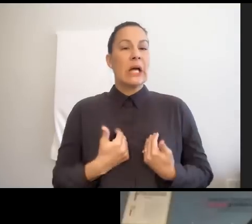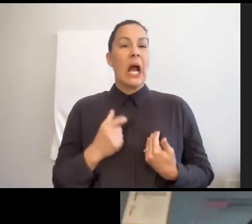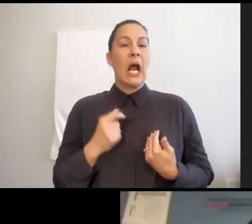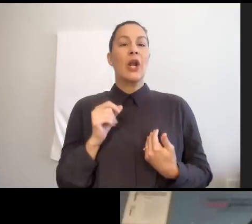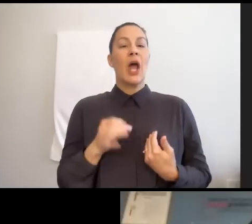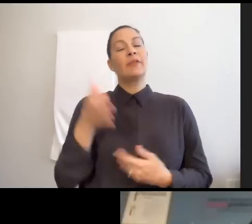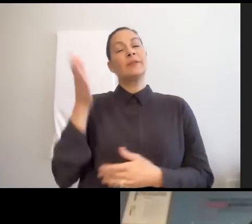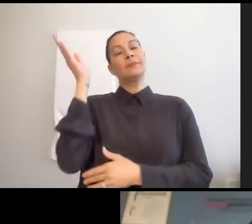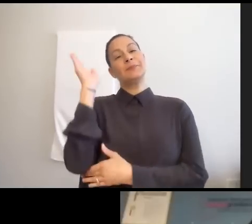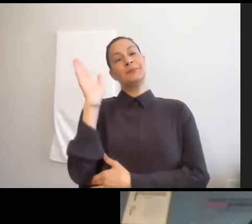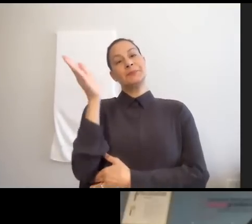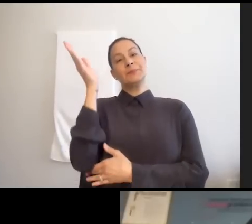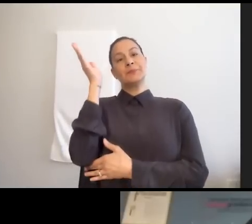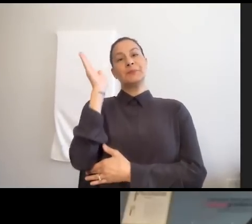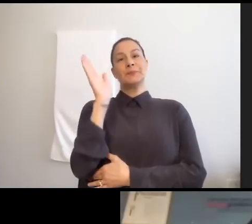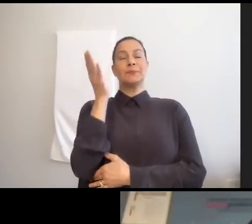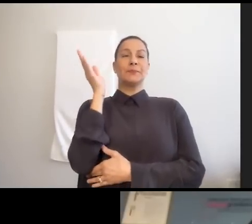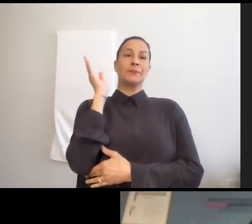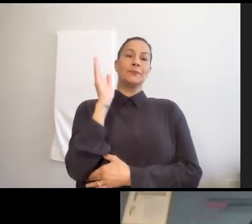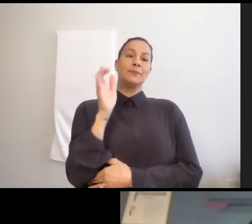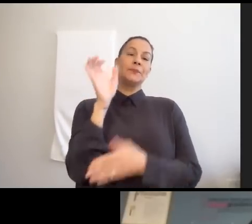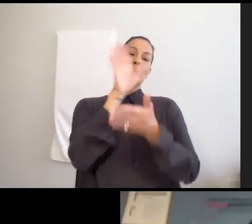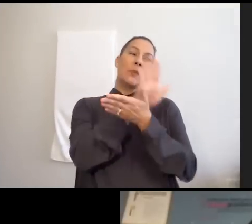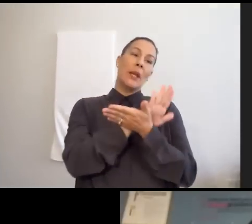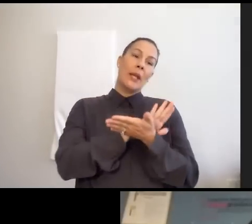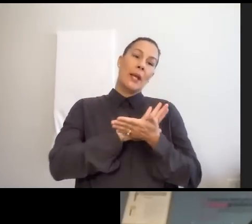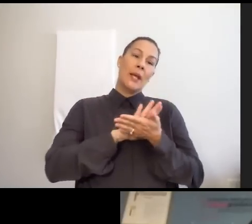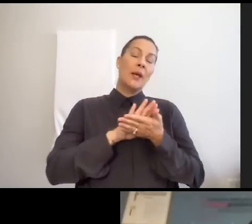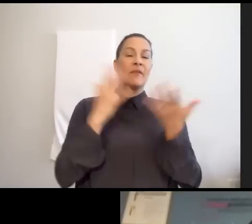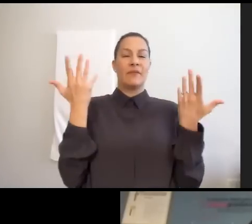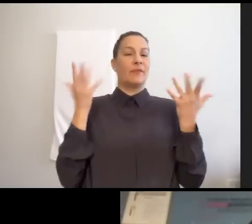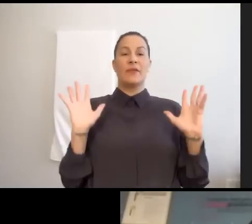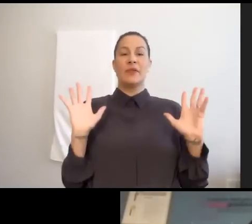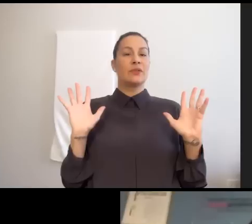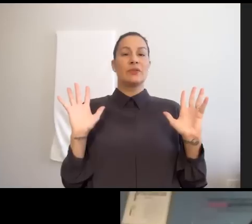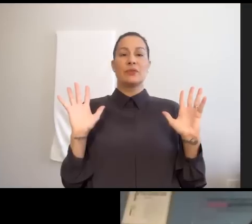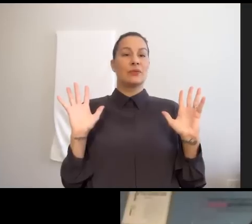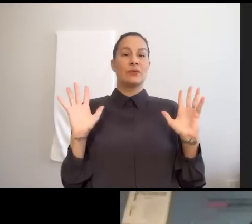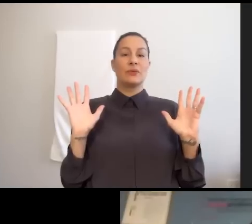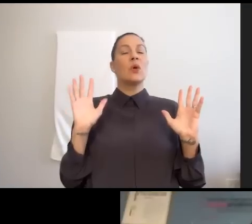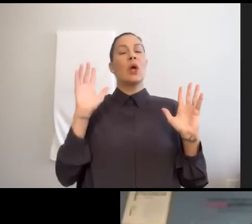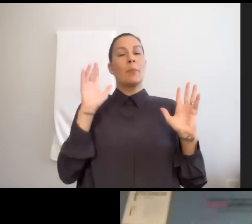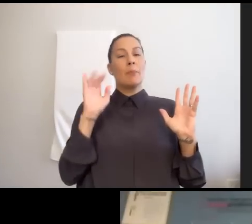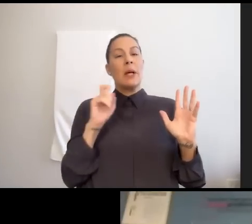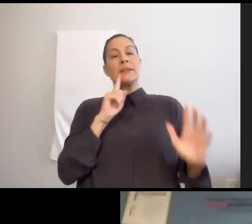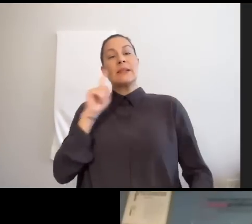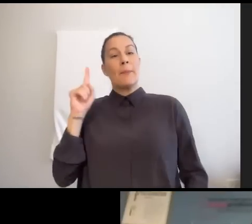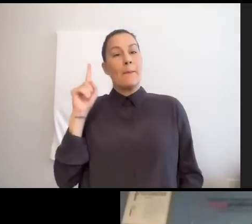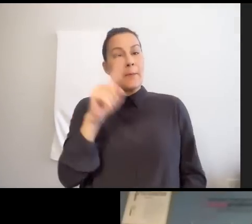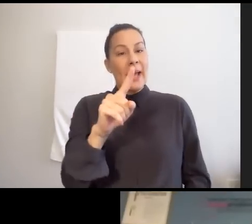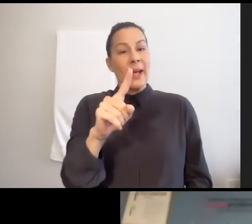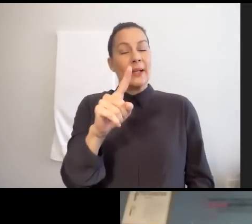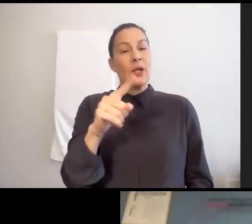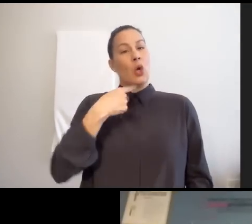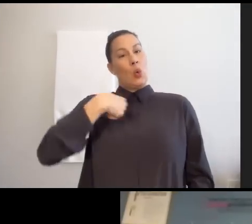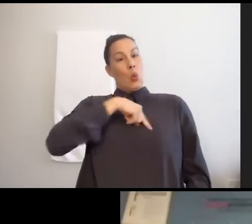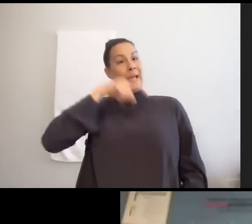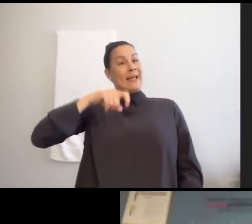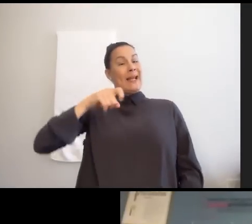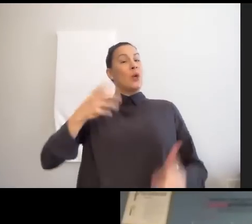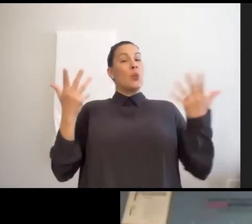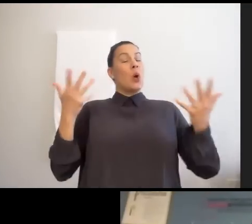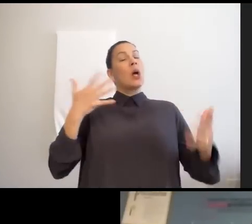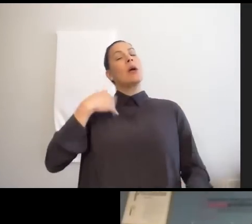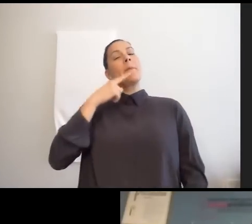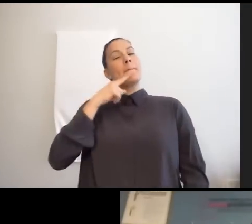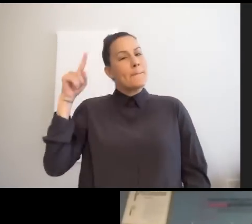We're tired of the kind speeches. Those need to stop. We need to go out there. We need to demand what we want. We need to demand that our rights be